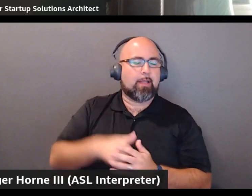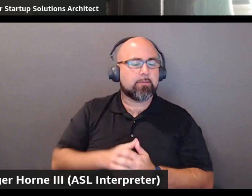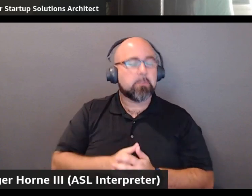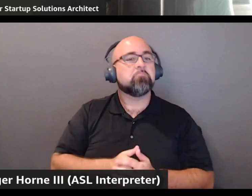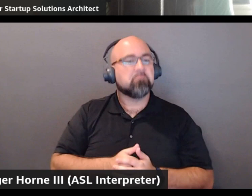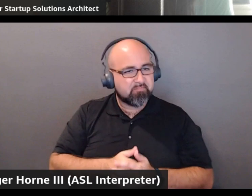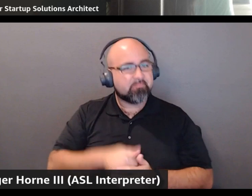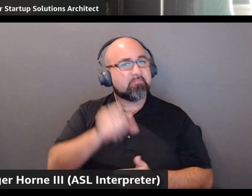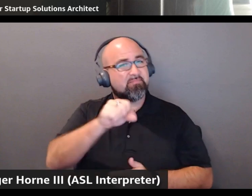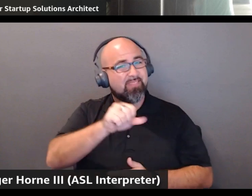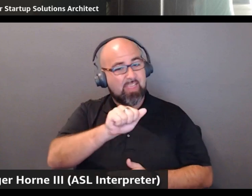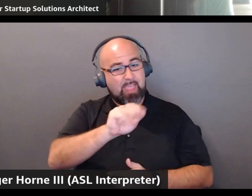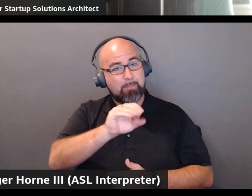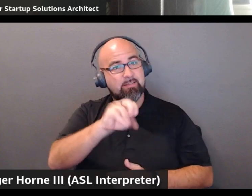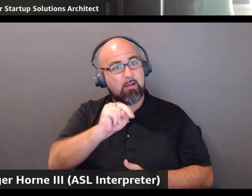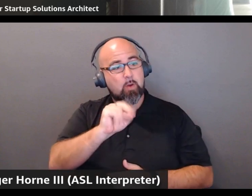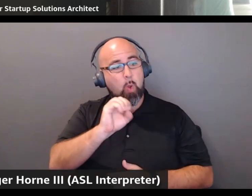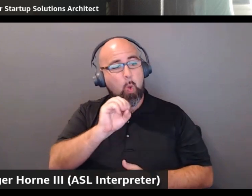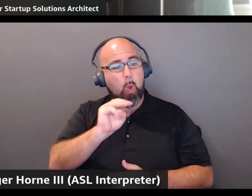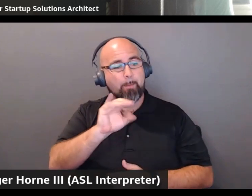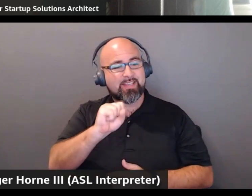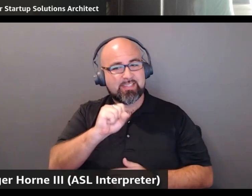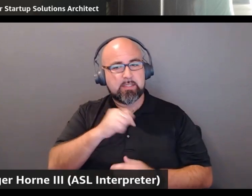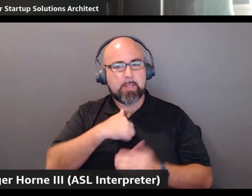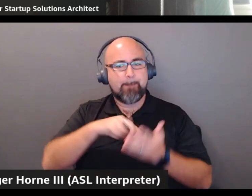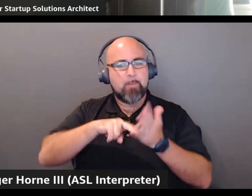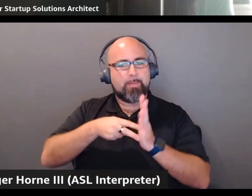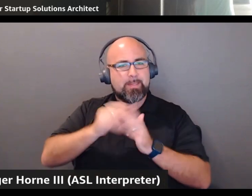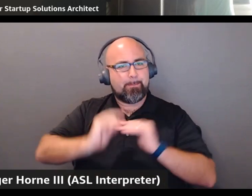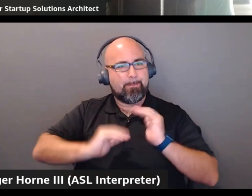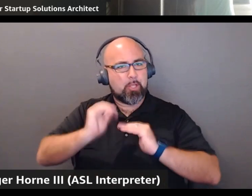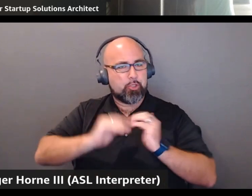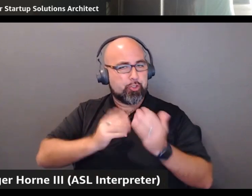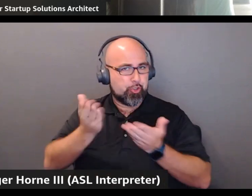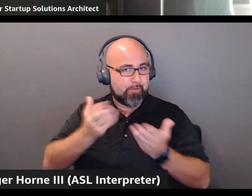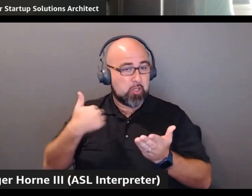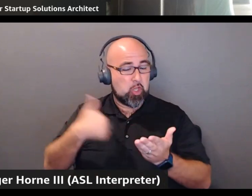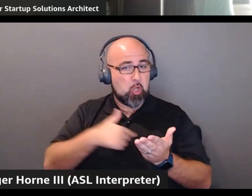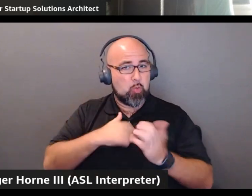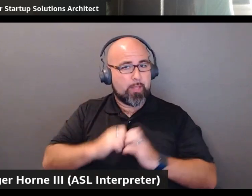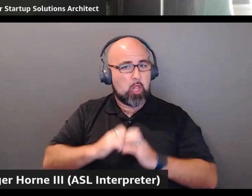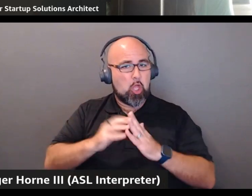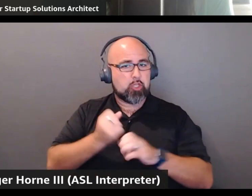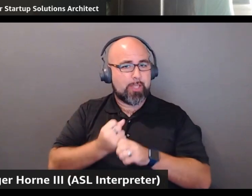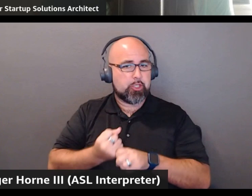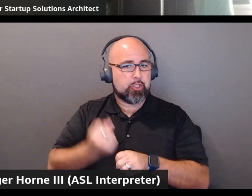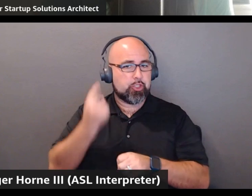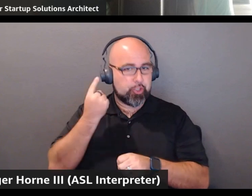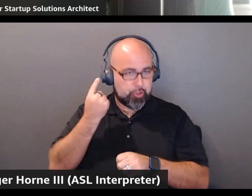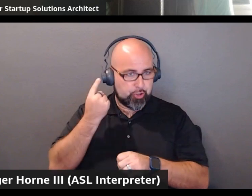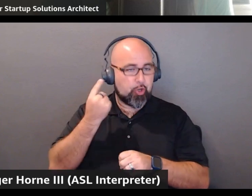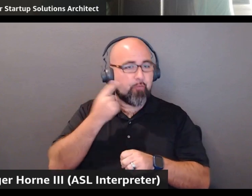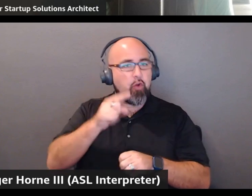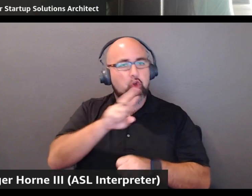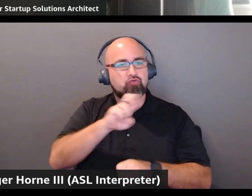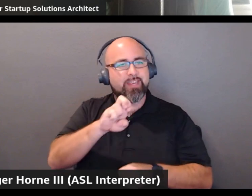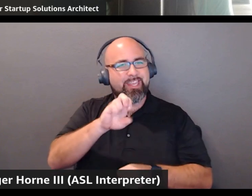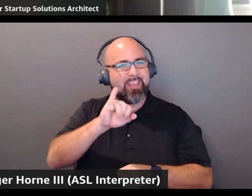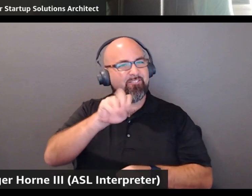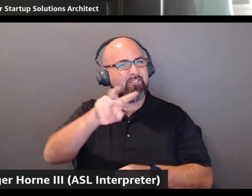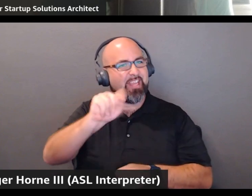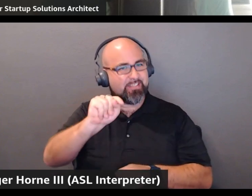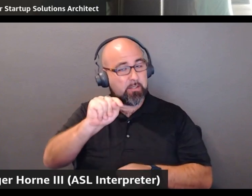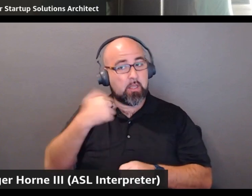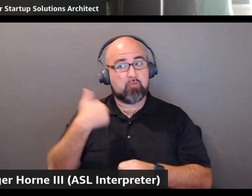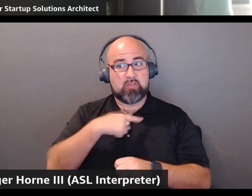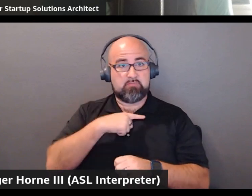Amazon Omics is a purpose-built service that we launched last year at re:Invent. And it's really designed